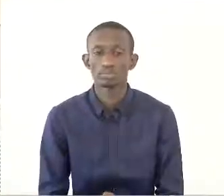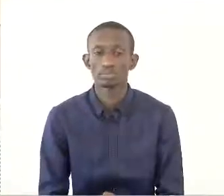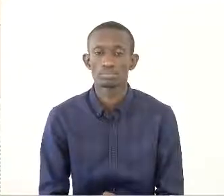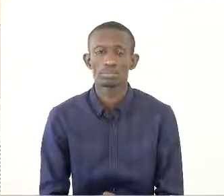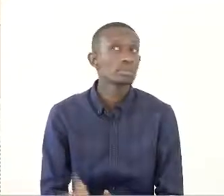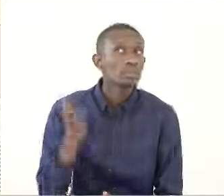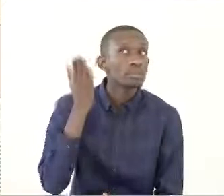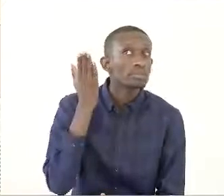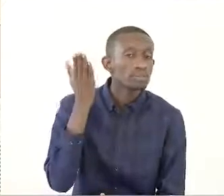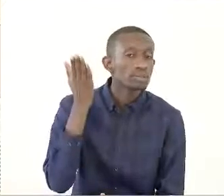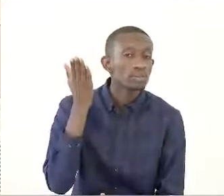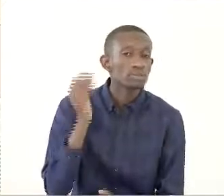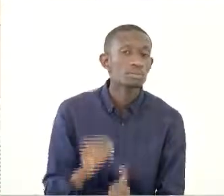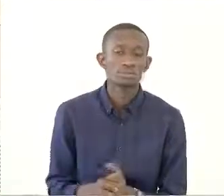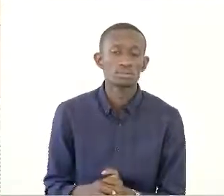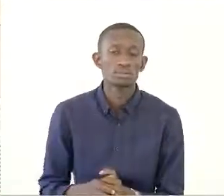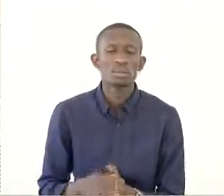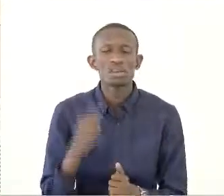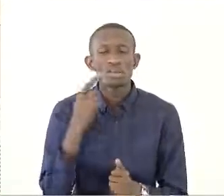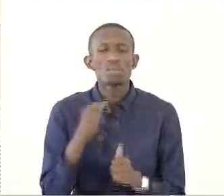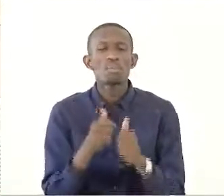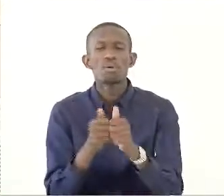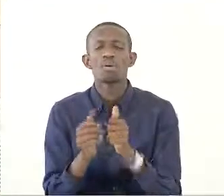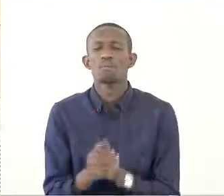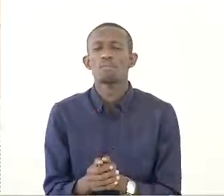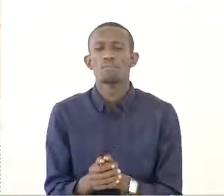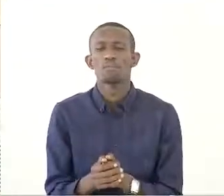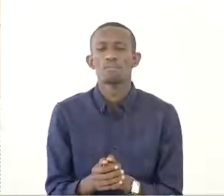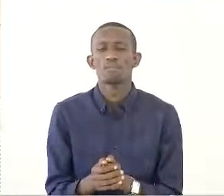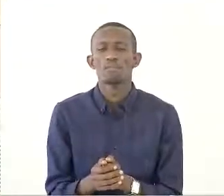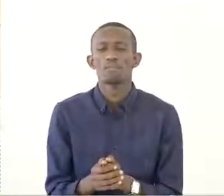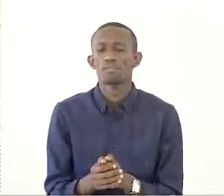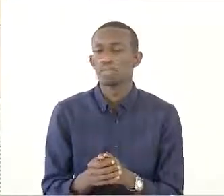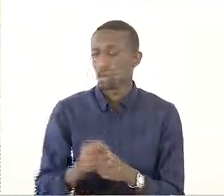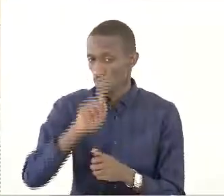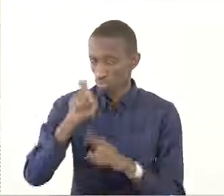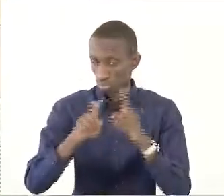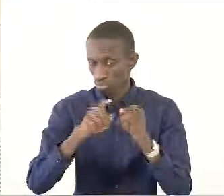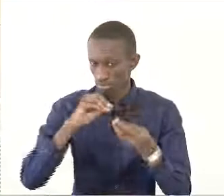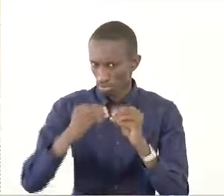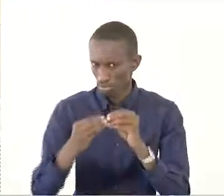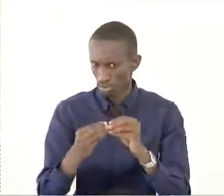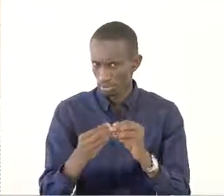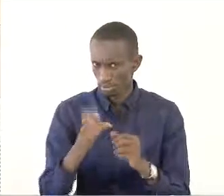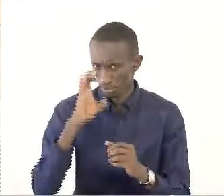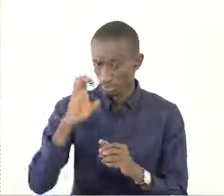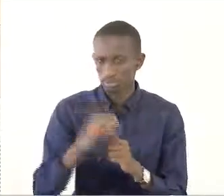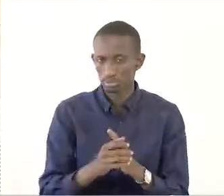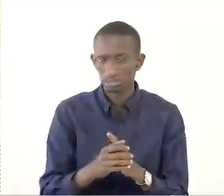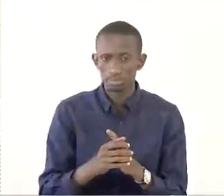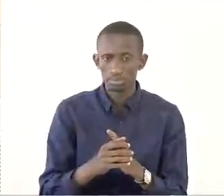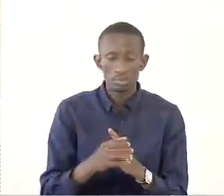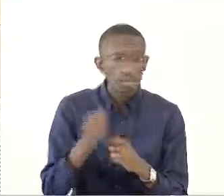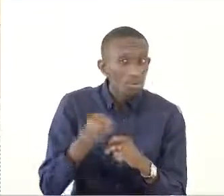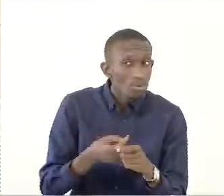This one was regarding the sub-question number C on that example we had before. And then from here, I